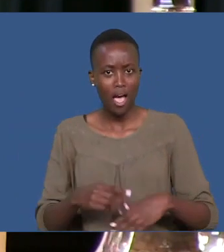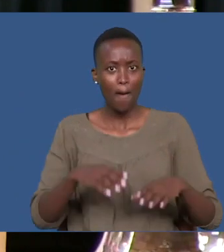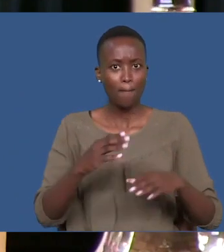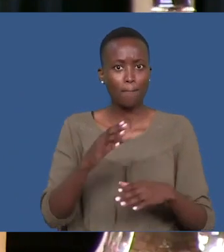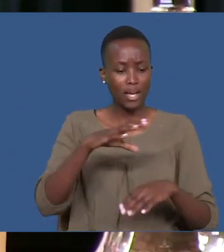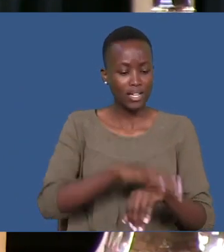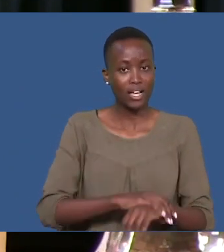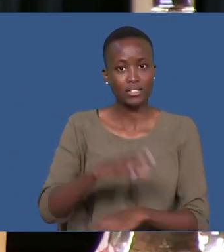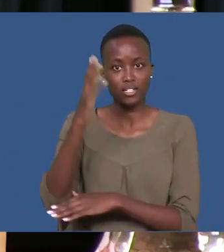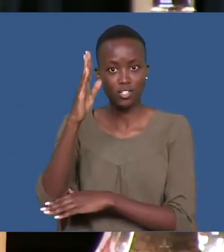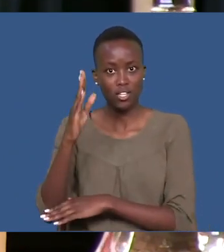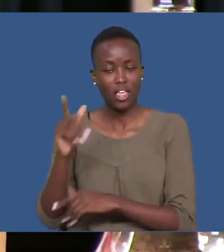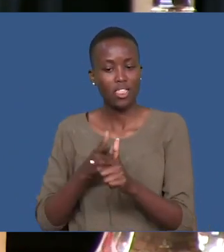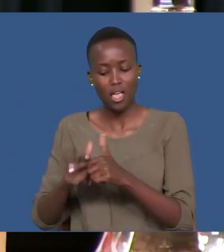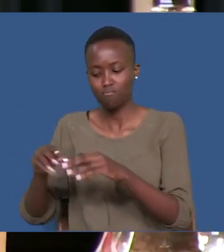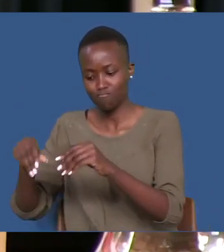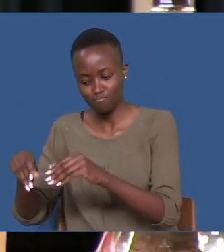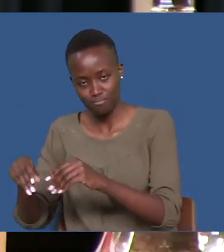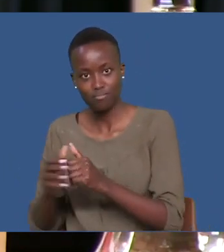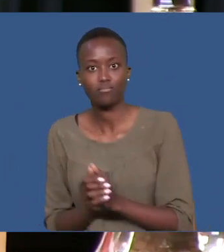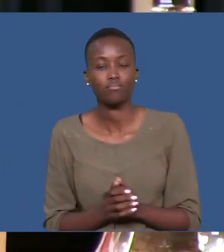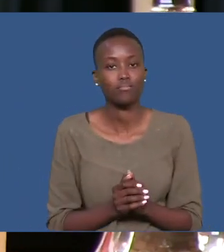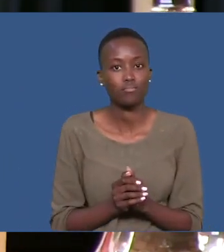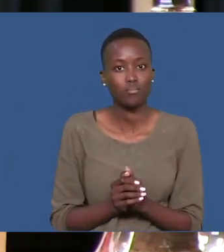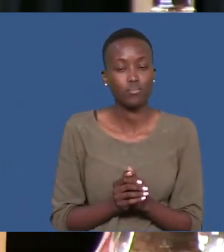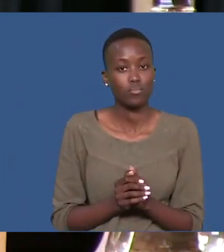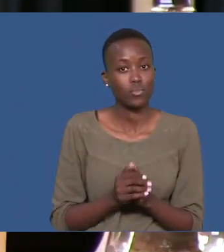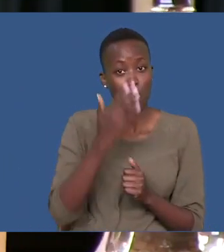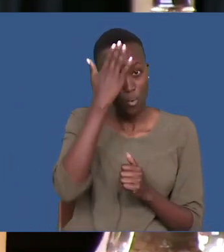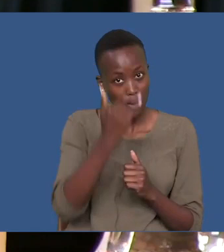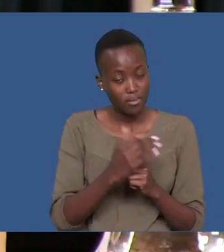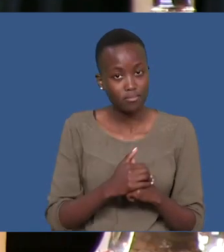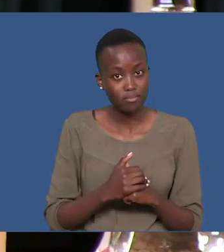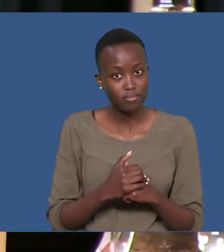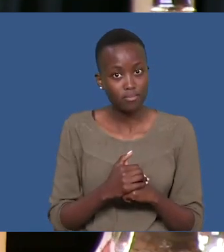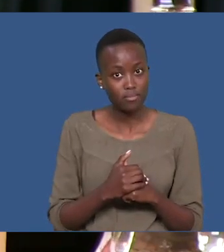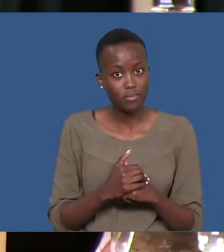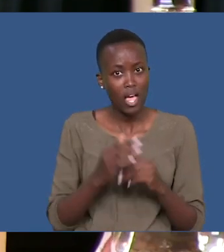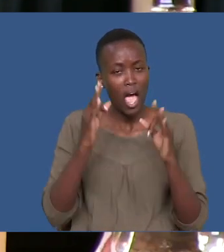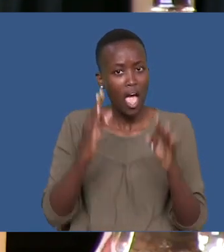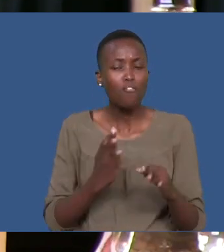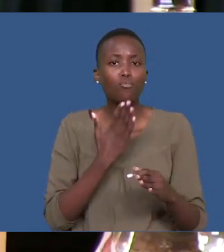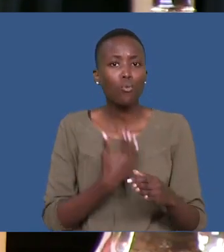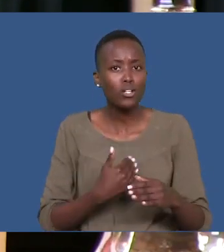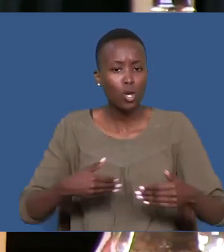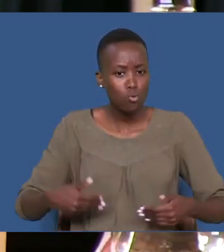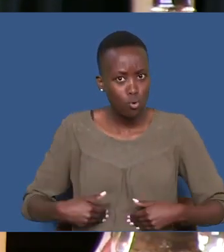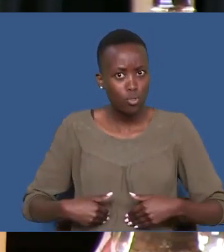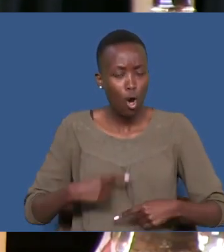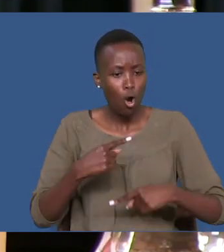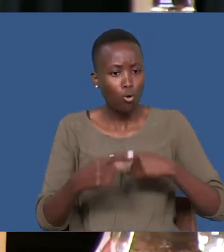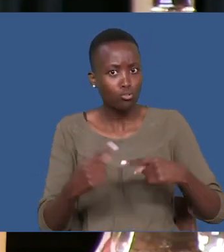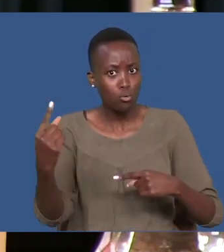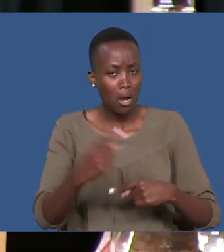planting. Because one thing we've come to learn about the young people of today, if we are going to keep them in church long enough,